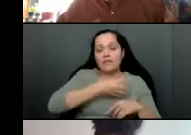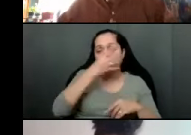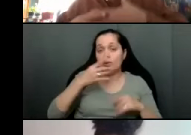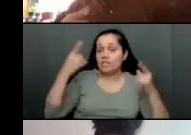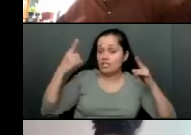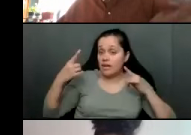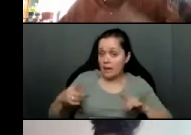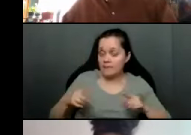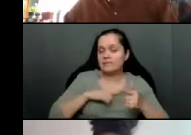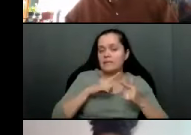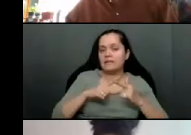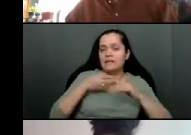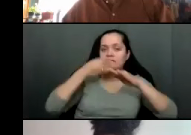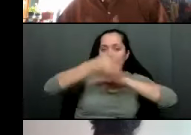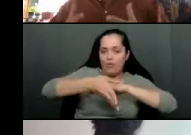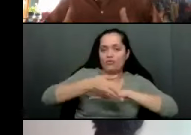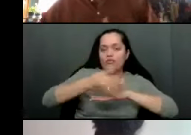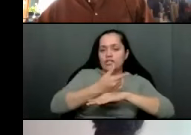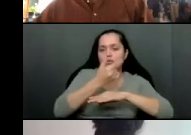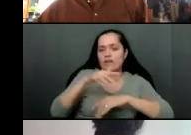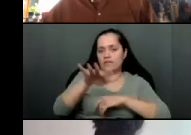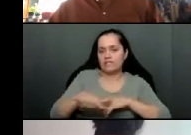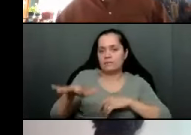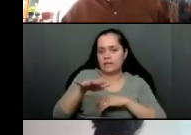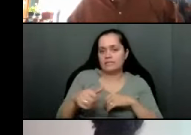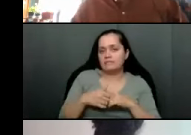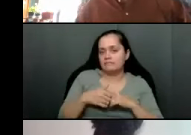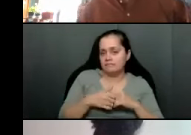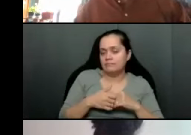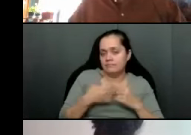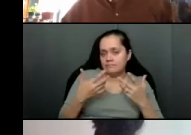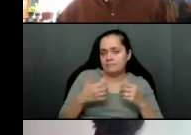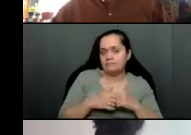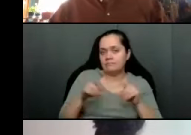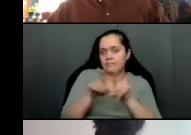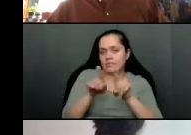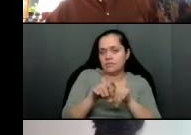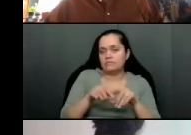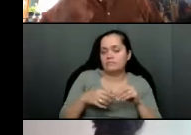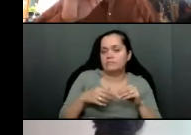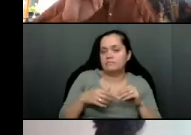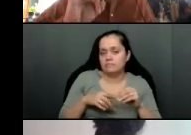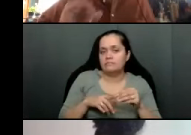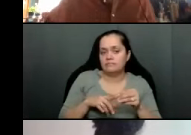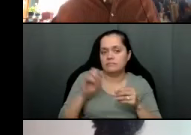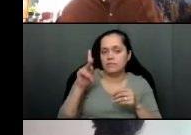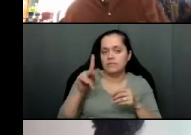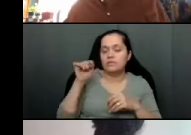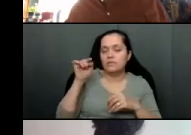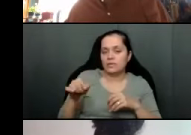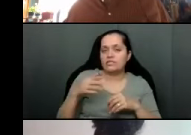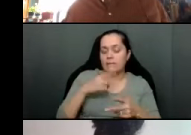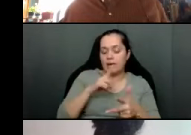occurs, that's across geographic space, so that is geographic as well. All right, so these are my